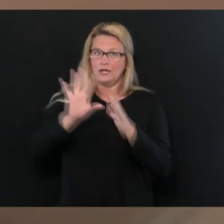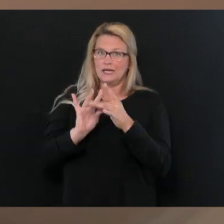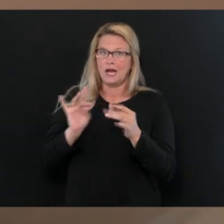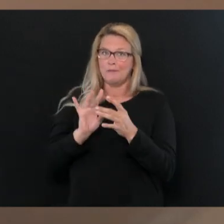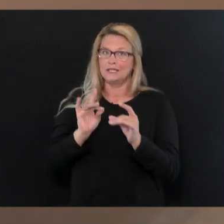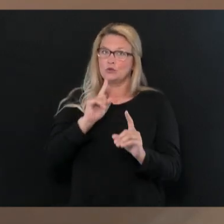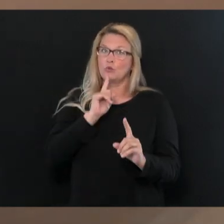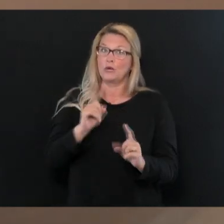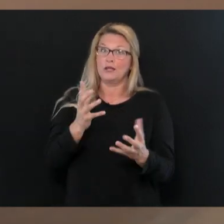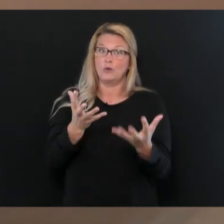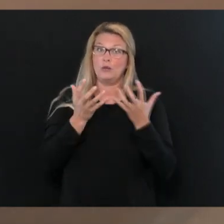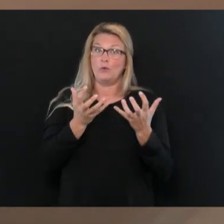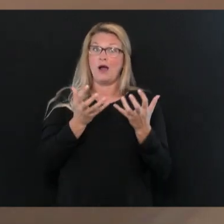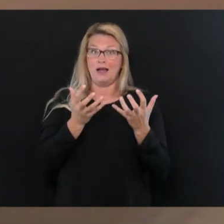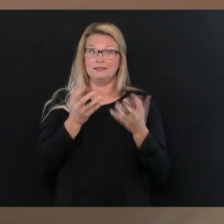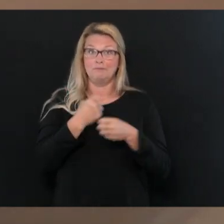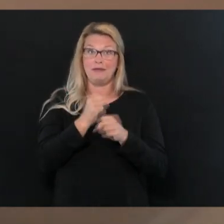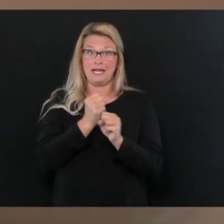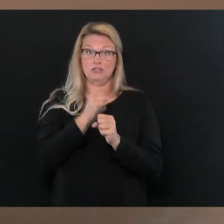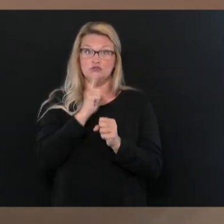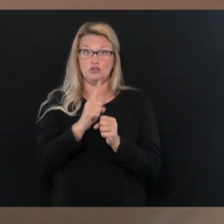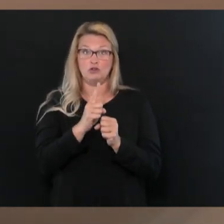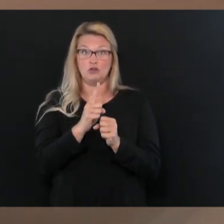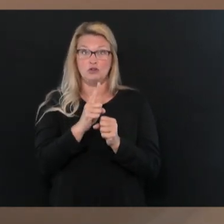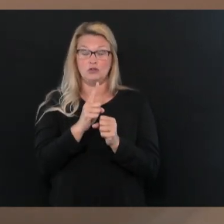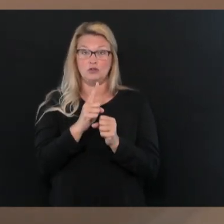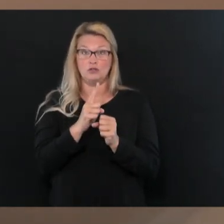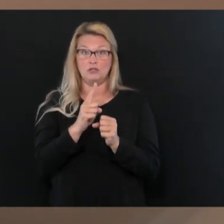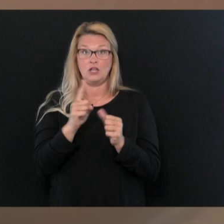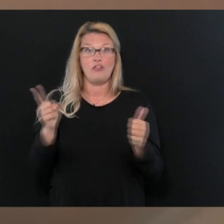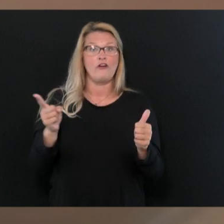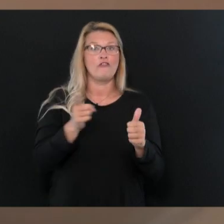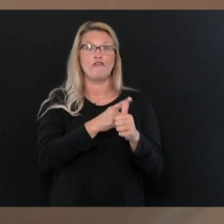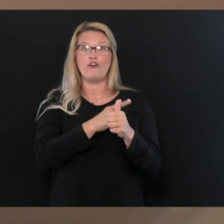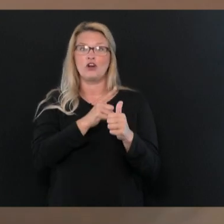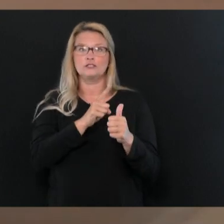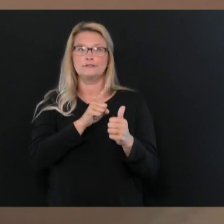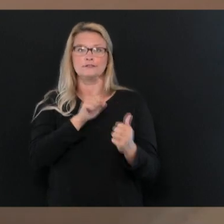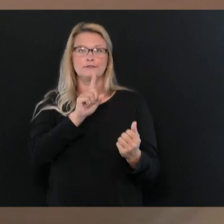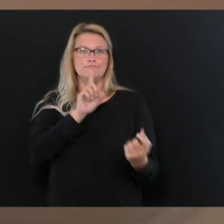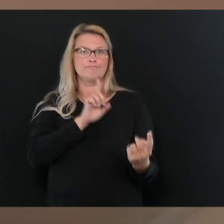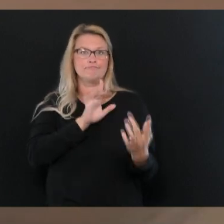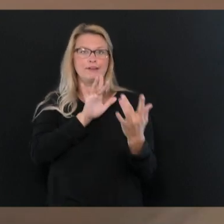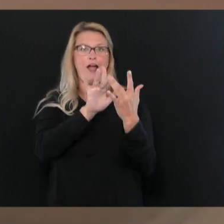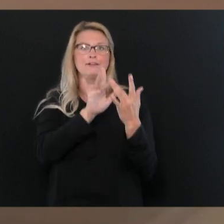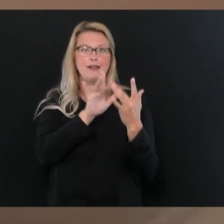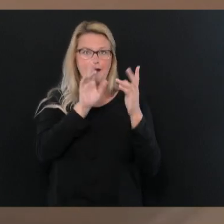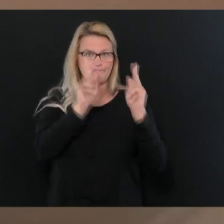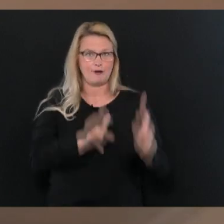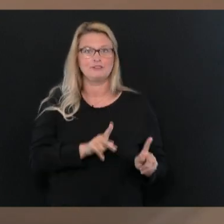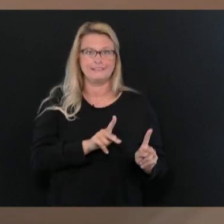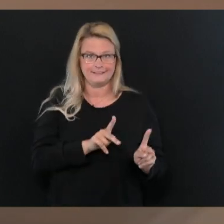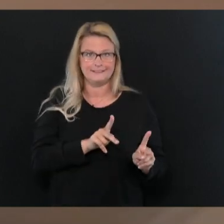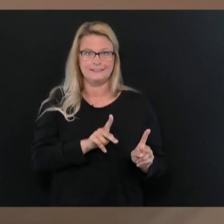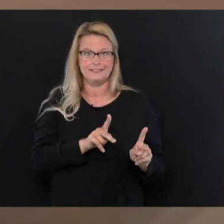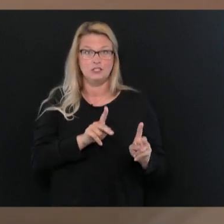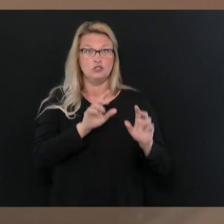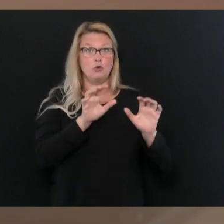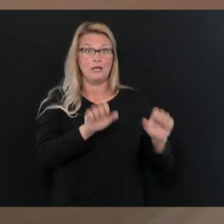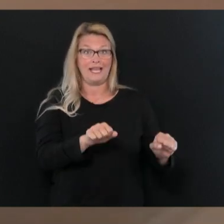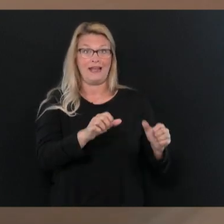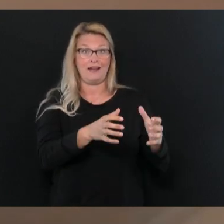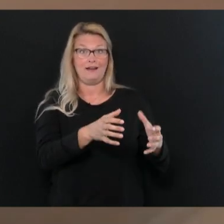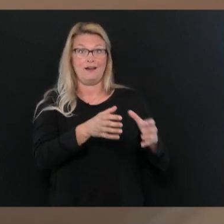what we want to do is make sure that we are getting all first-degree contacts so that we can not only quarantine